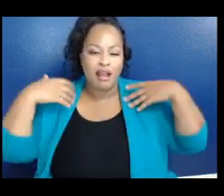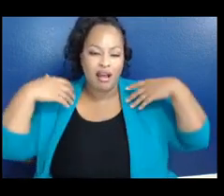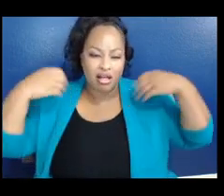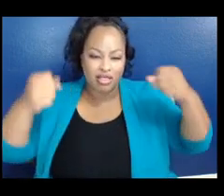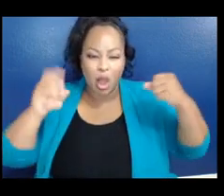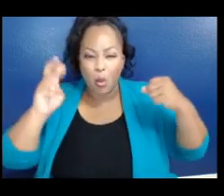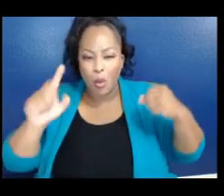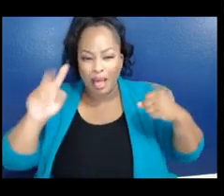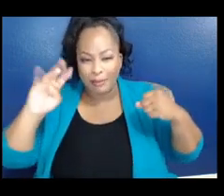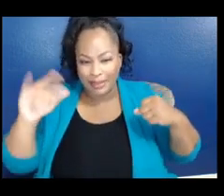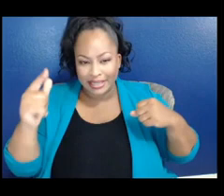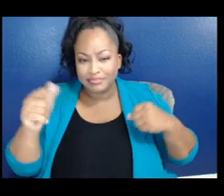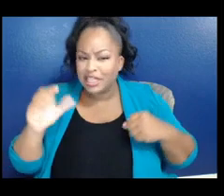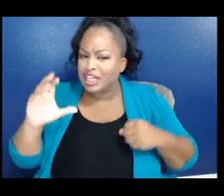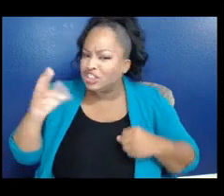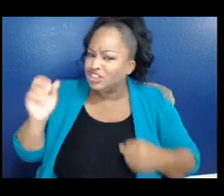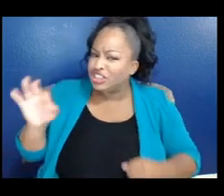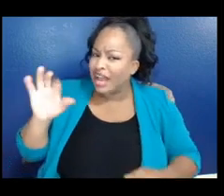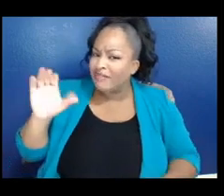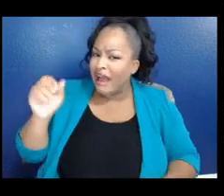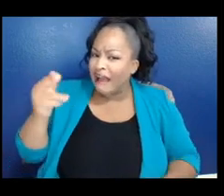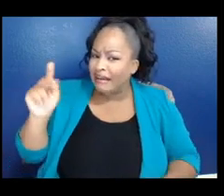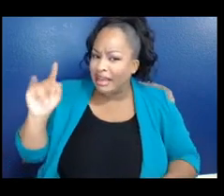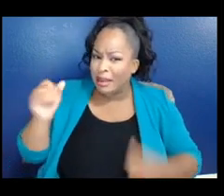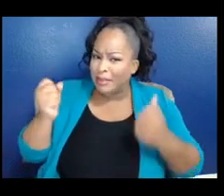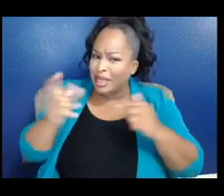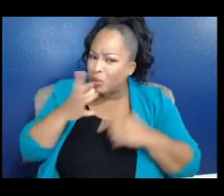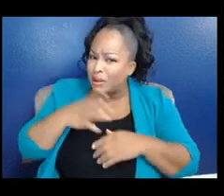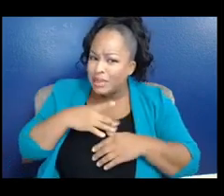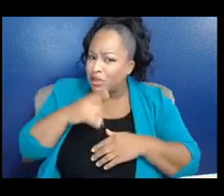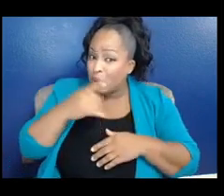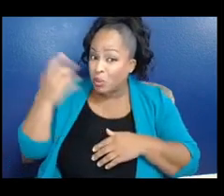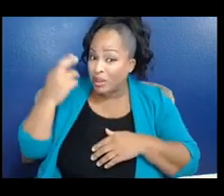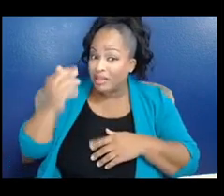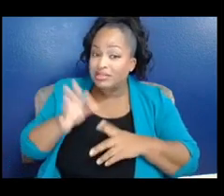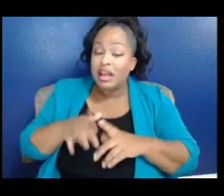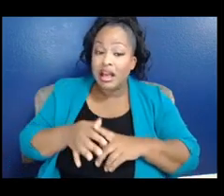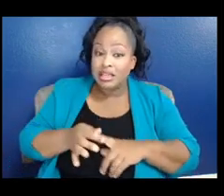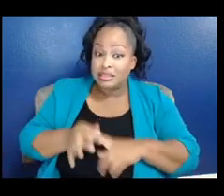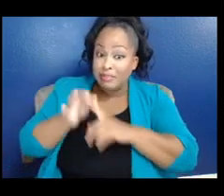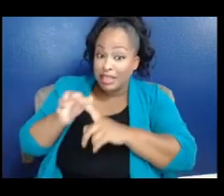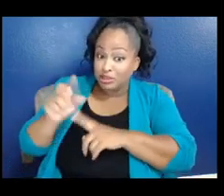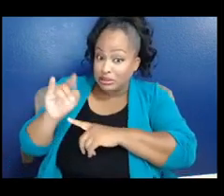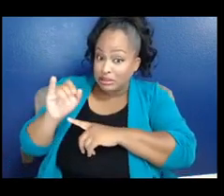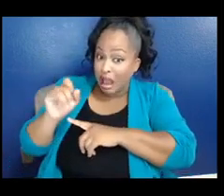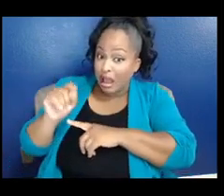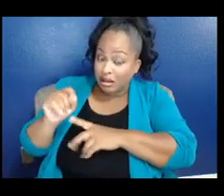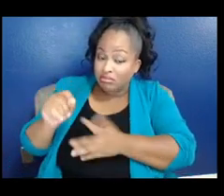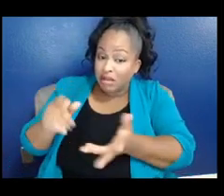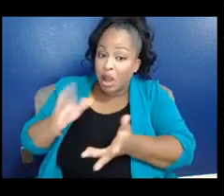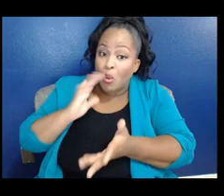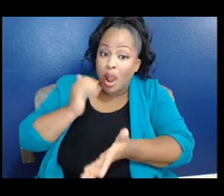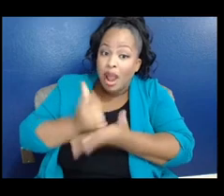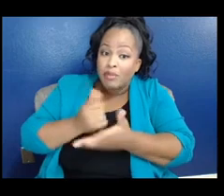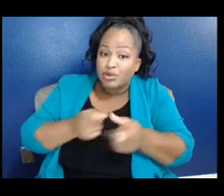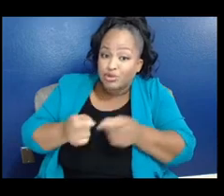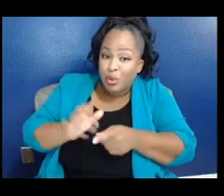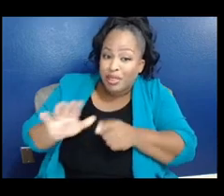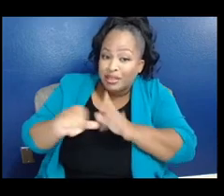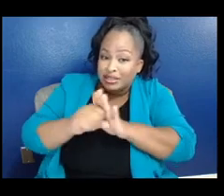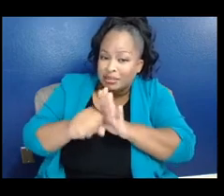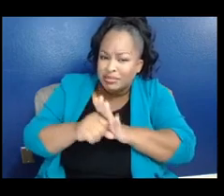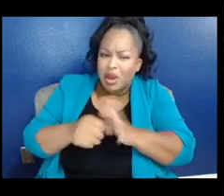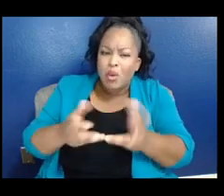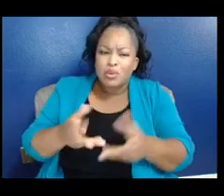Chef Aki, many women with fibroids don't realize that a special diet is likely in order to help control their symptoms. So I want to